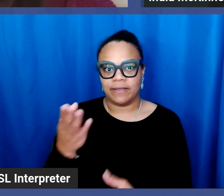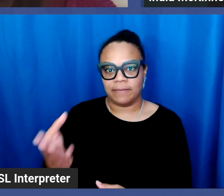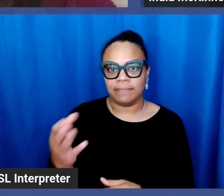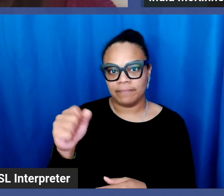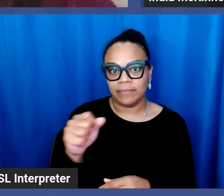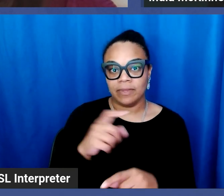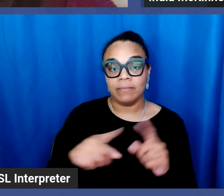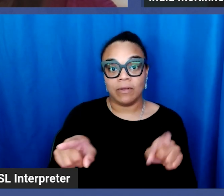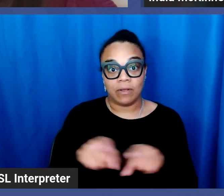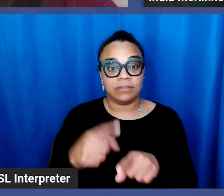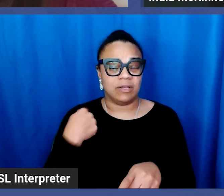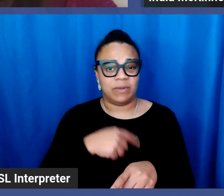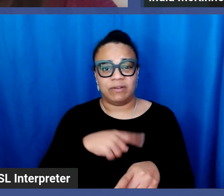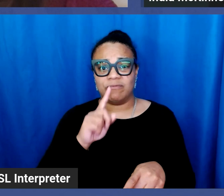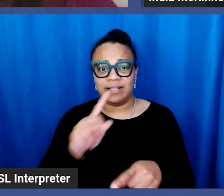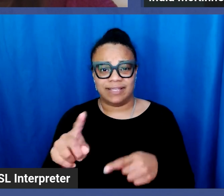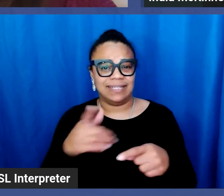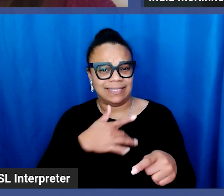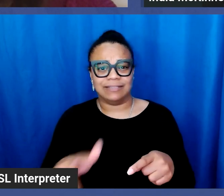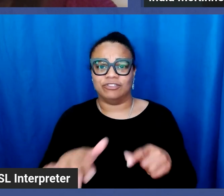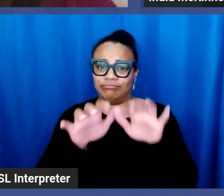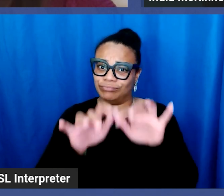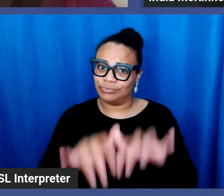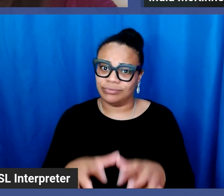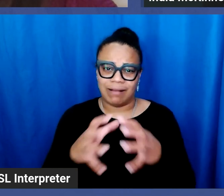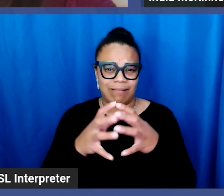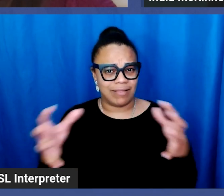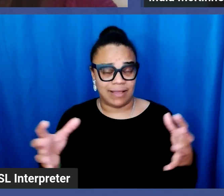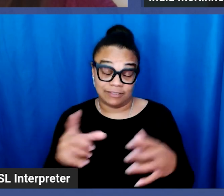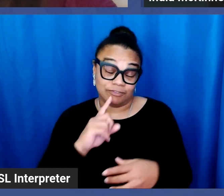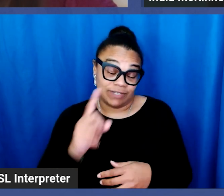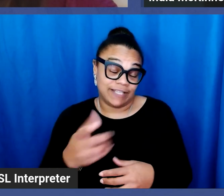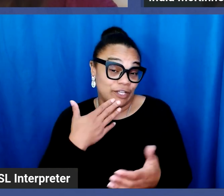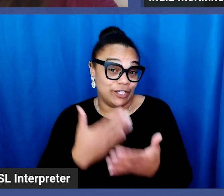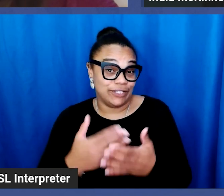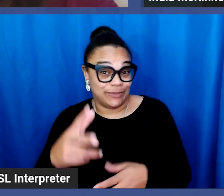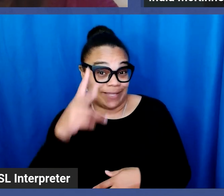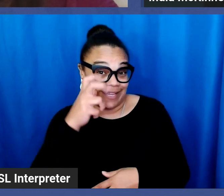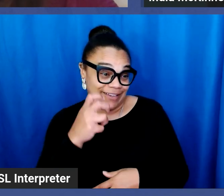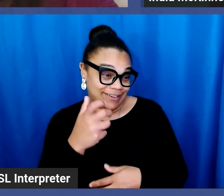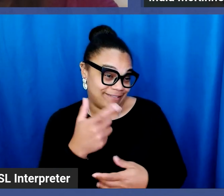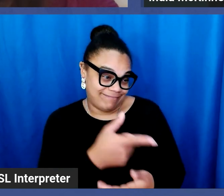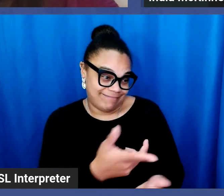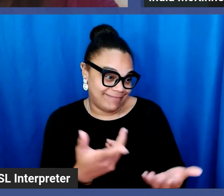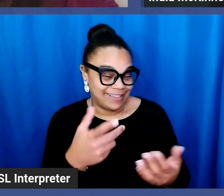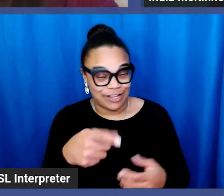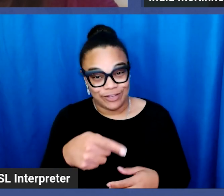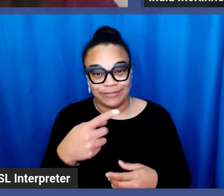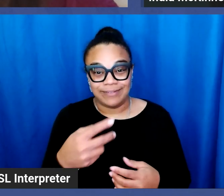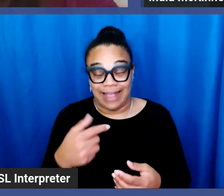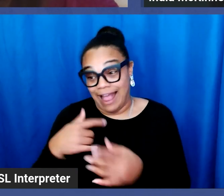we're really prolific. We write a lot of stuff. It's really good to hear that I write a lot of stuff. It's good to hear that somebody's actually looking at